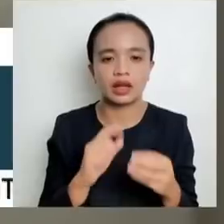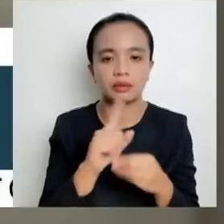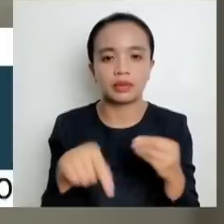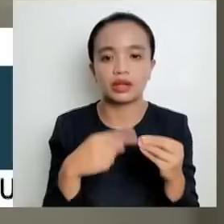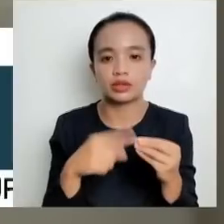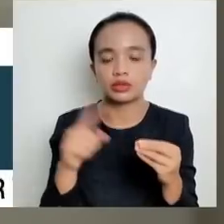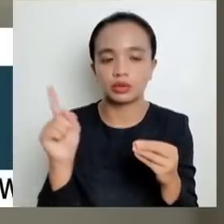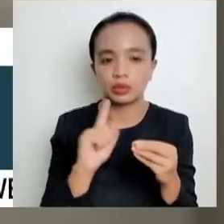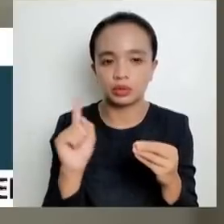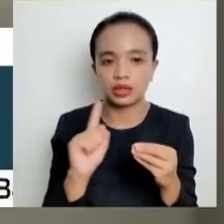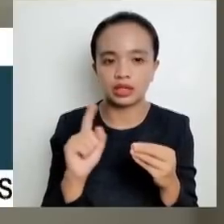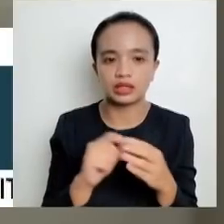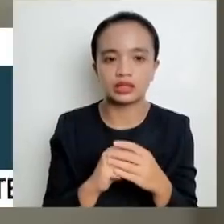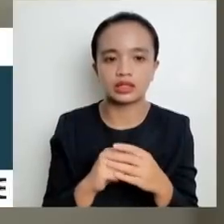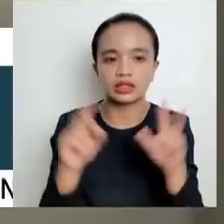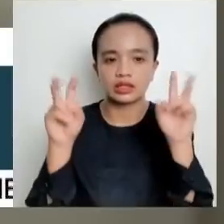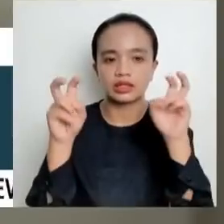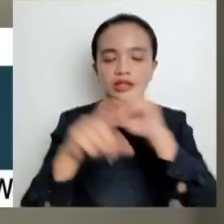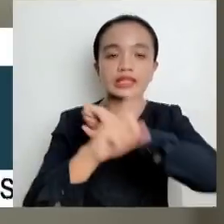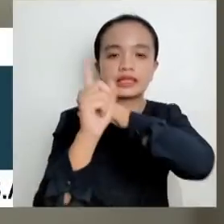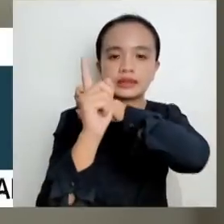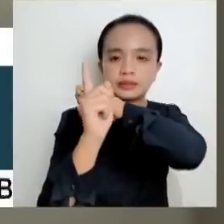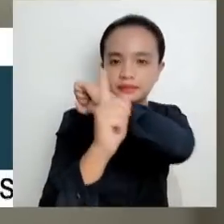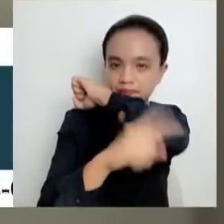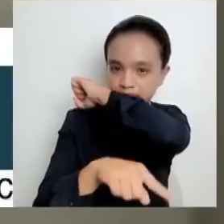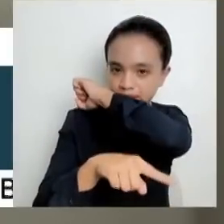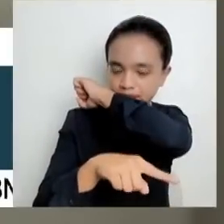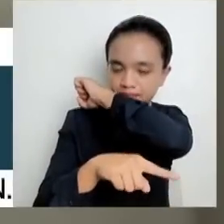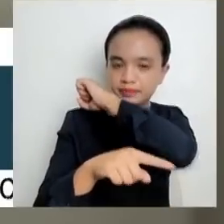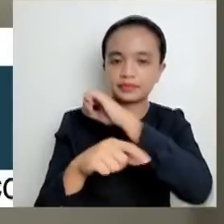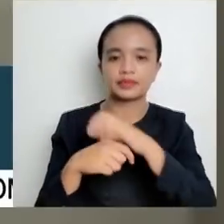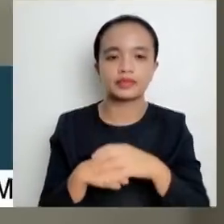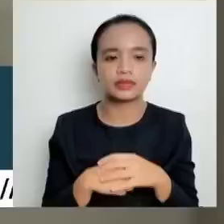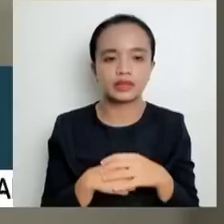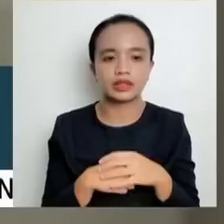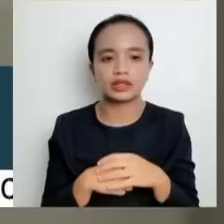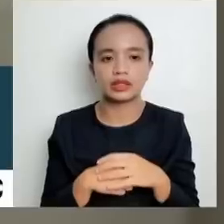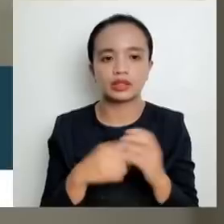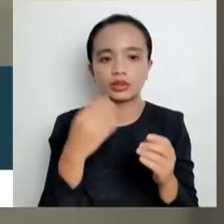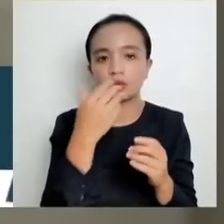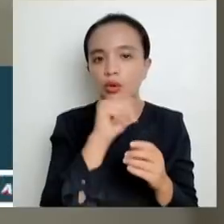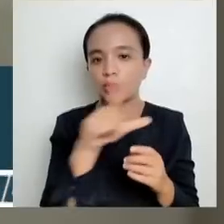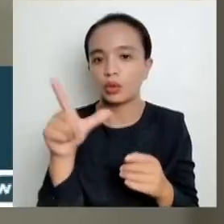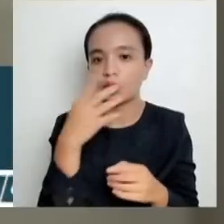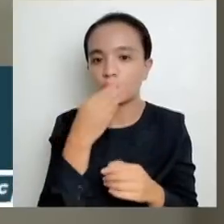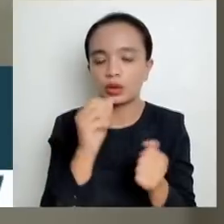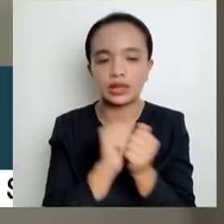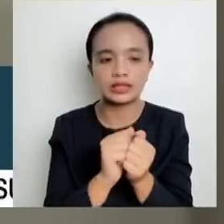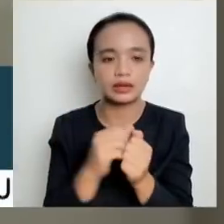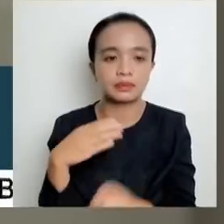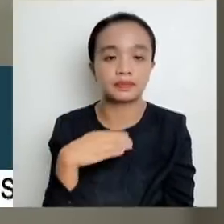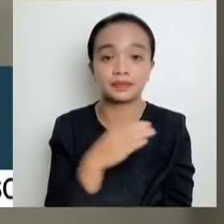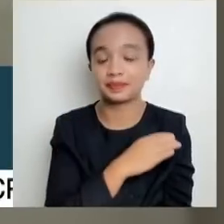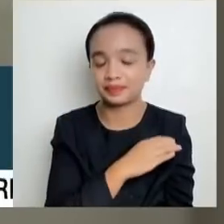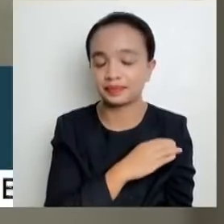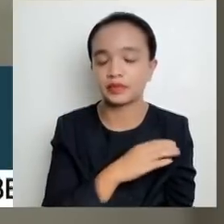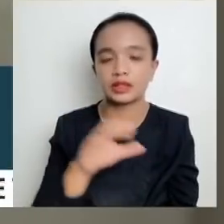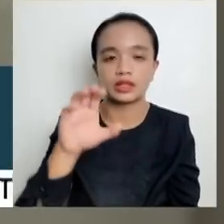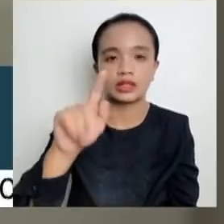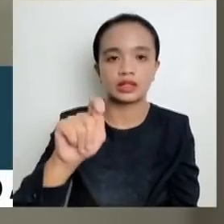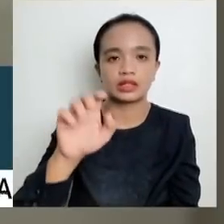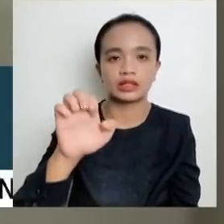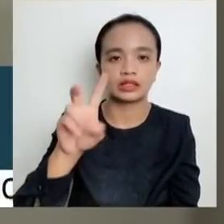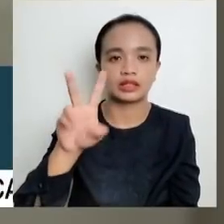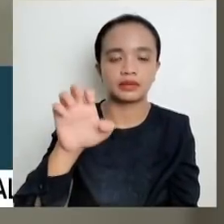stiffer disciplinary action to our colleagues, Arnolfo Alni Ateves Jr.